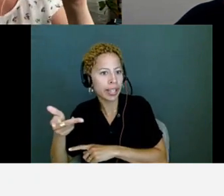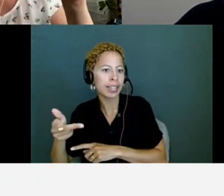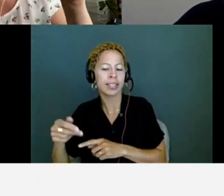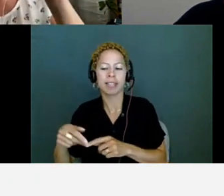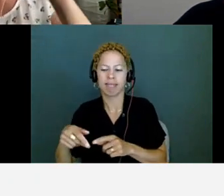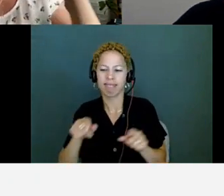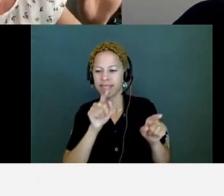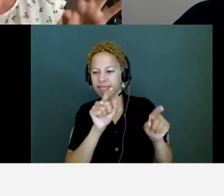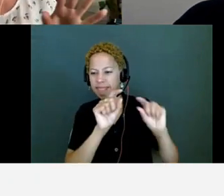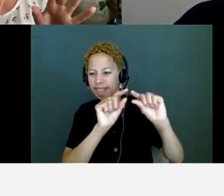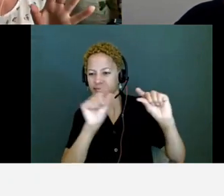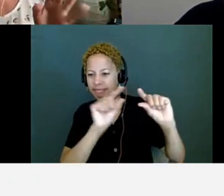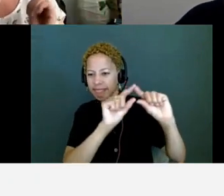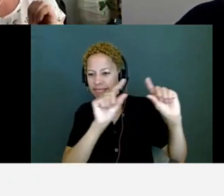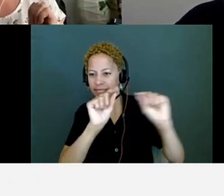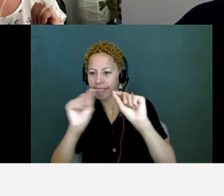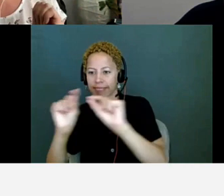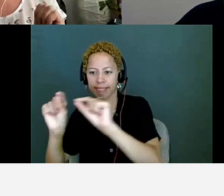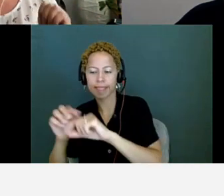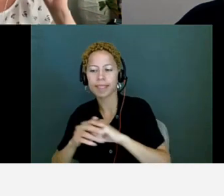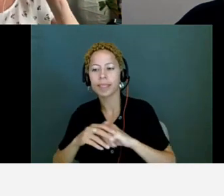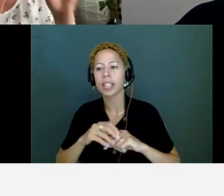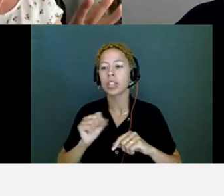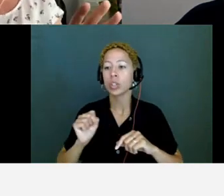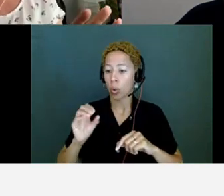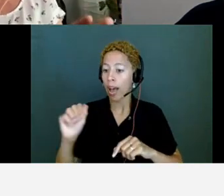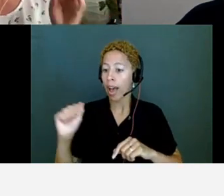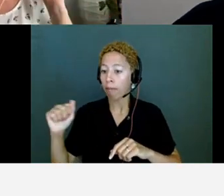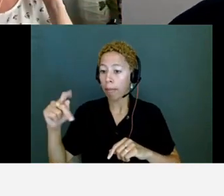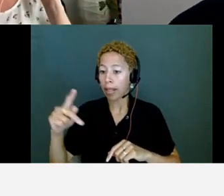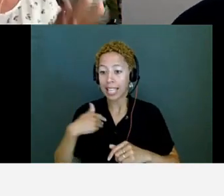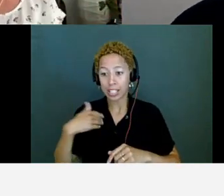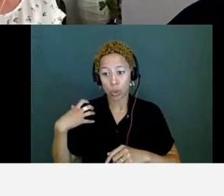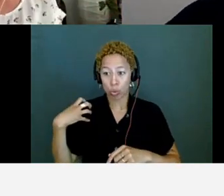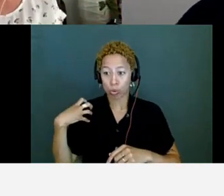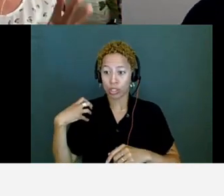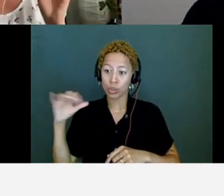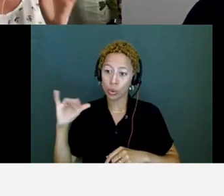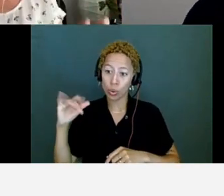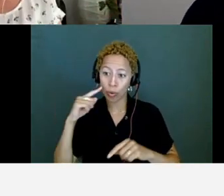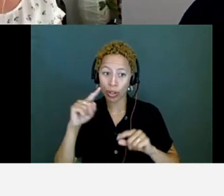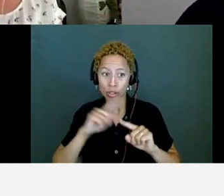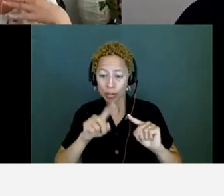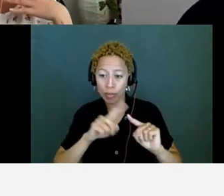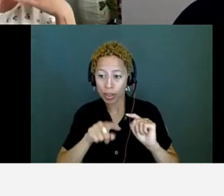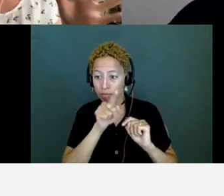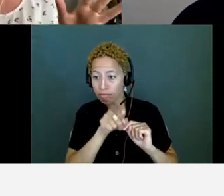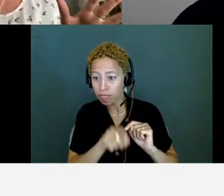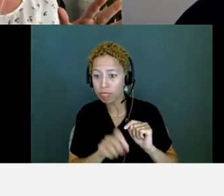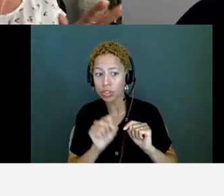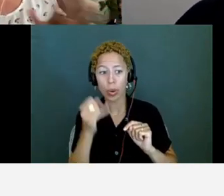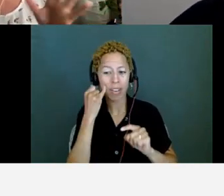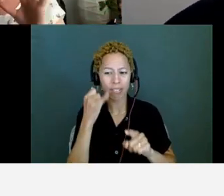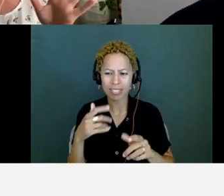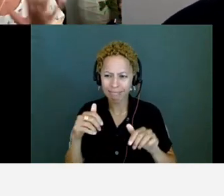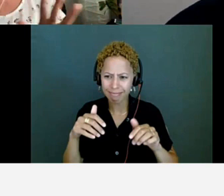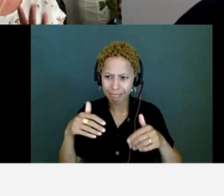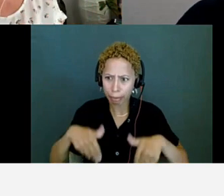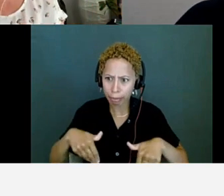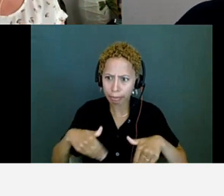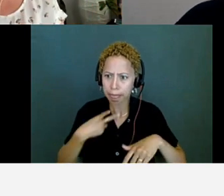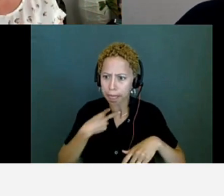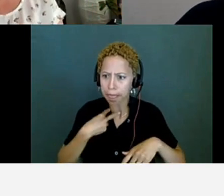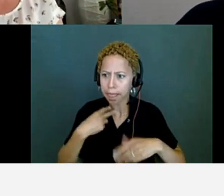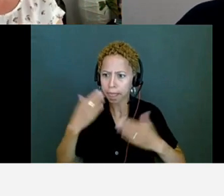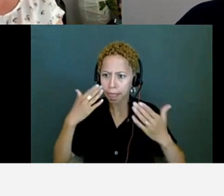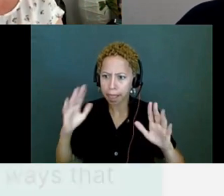don't forget, Alpha Plus does coaching on many of those tools. So if you ever get stuck, or if you have questions, or if you need help, let us know. We will be very happy